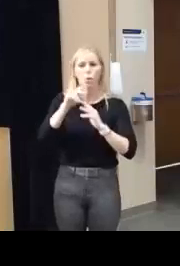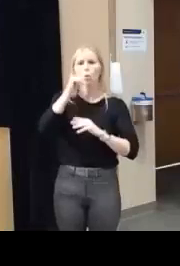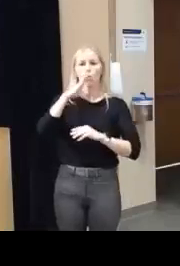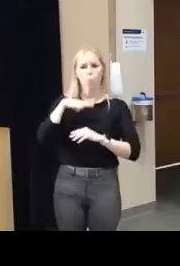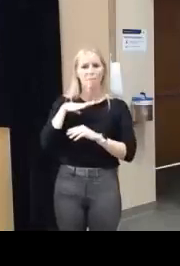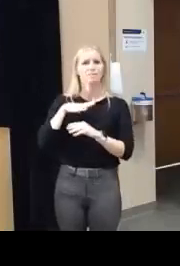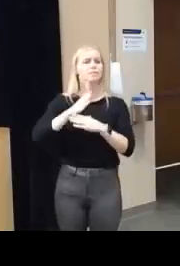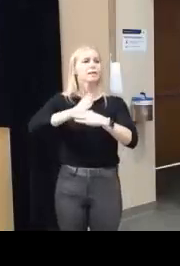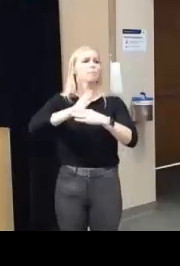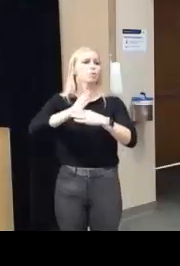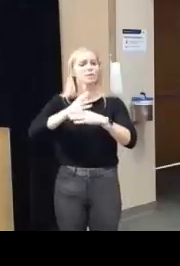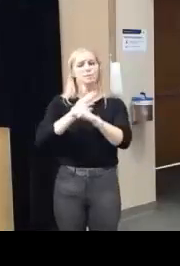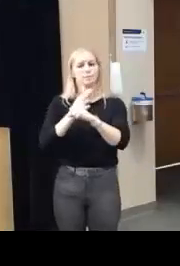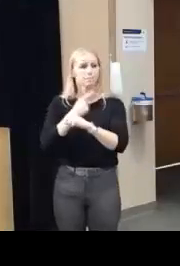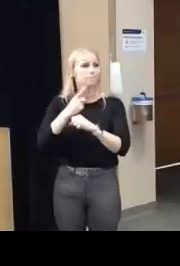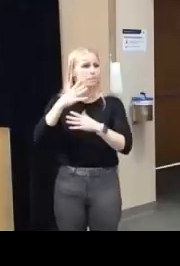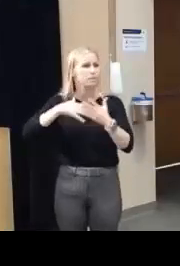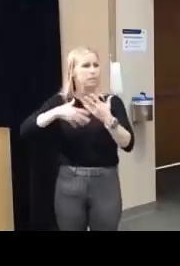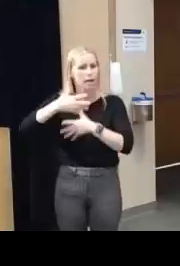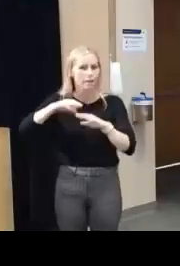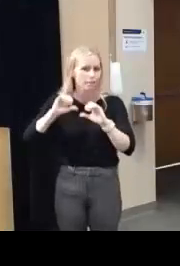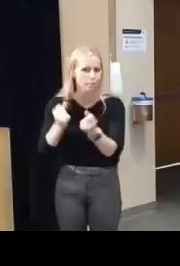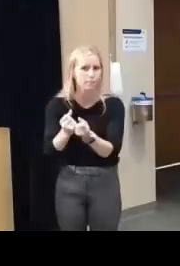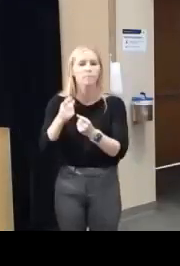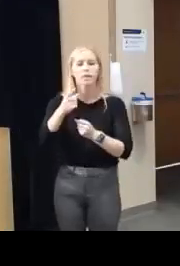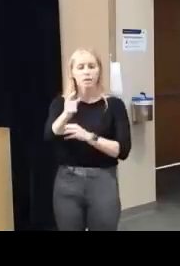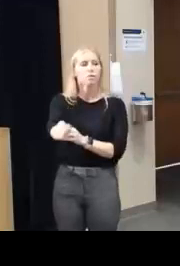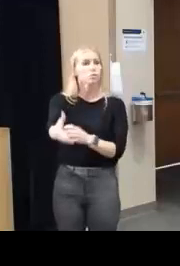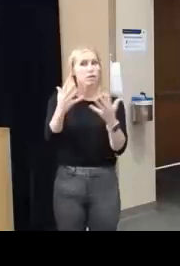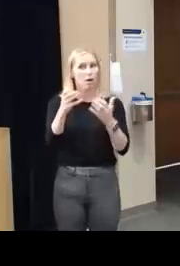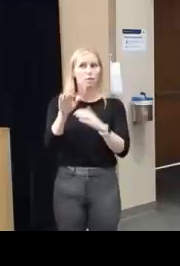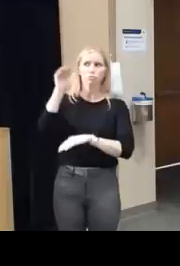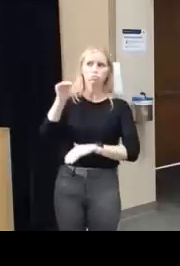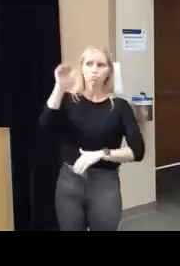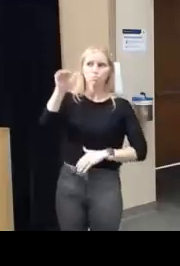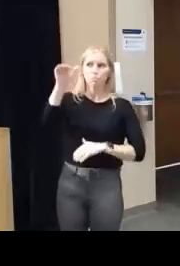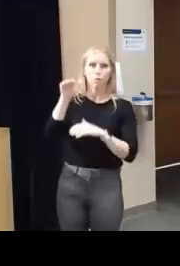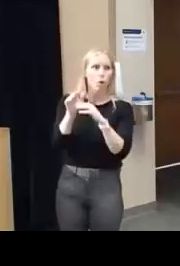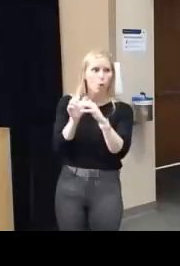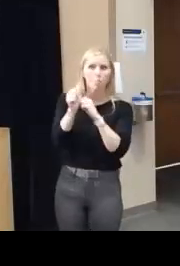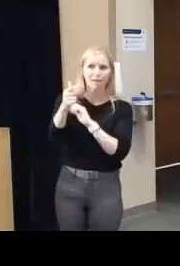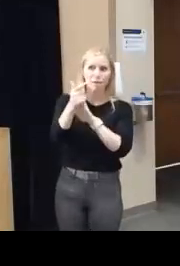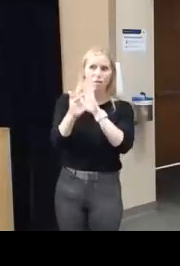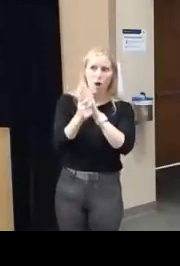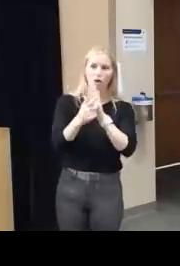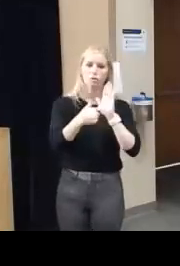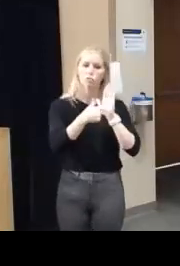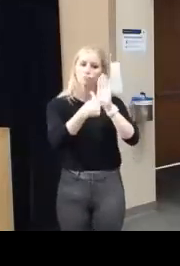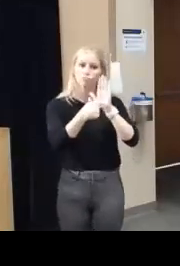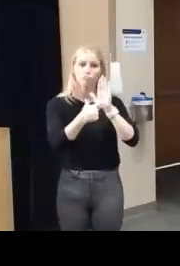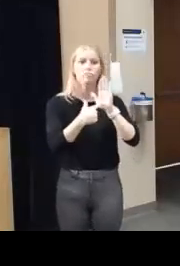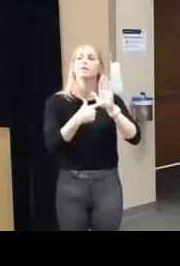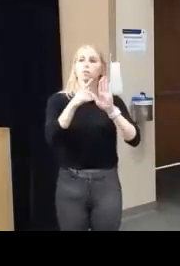legislature to pass a law limiting the sale of liquor. And, you know, notice the term limiting and not forbidding